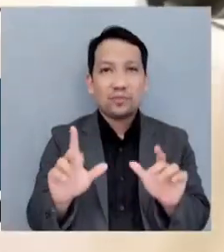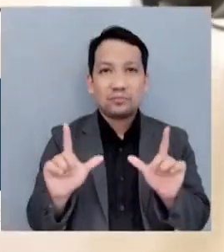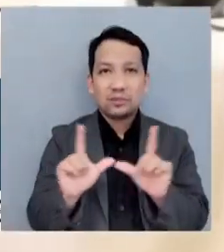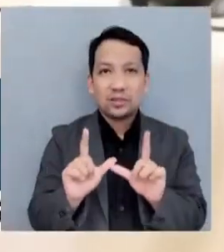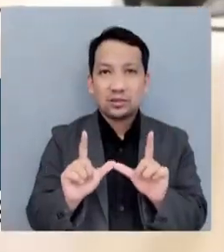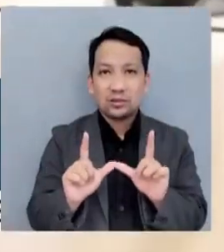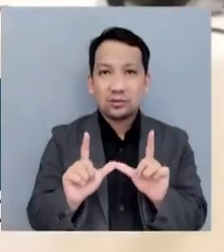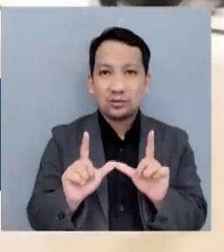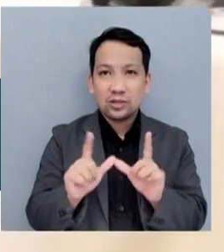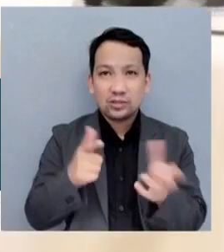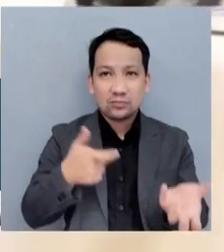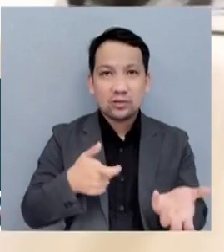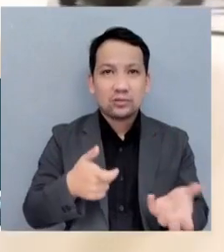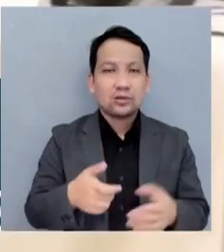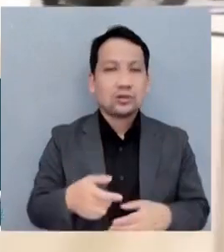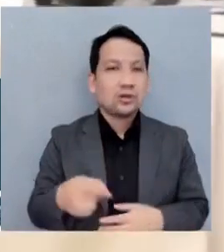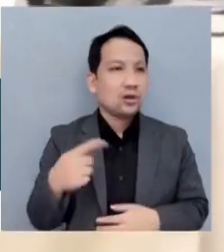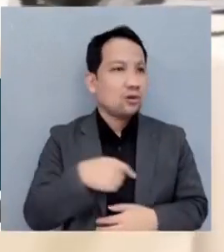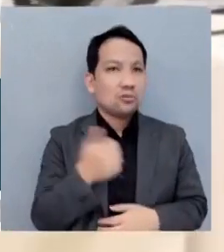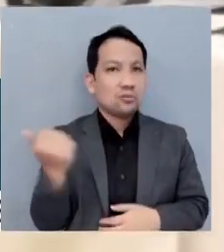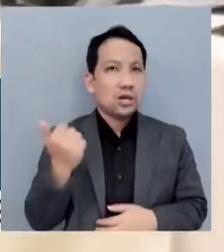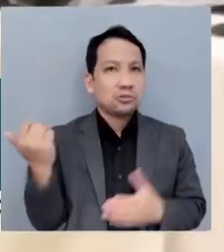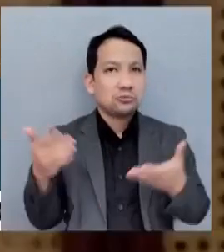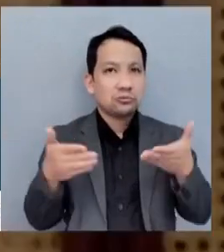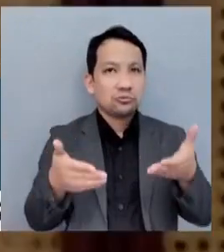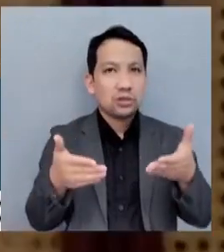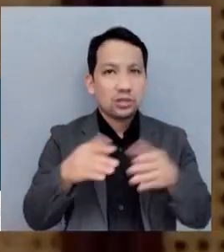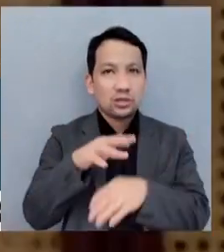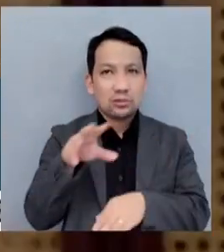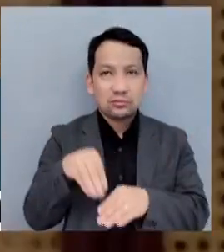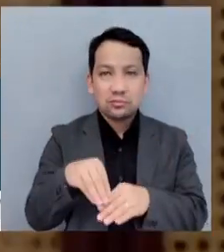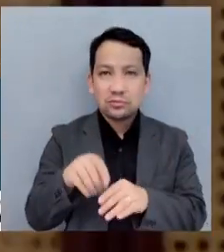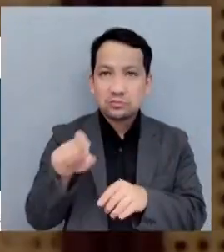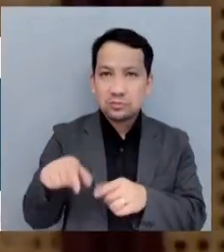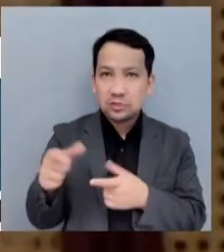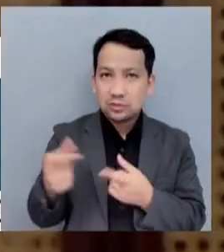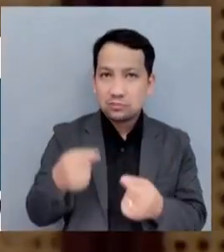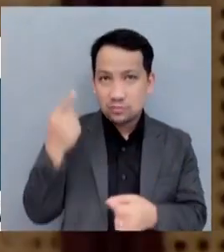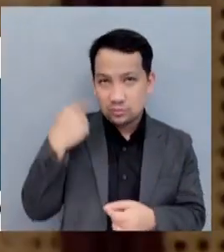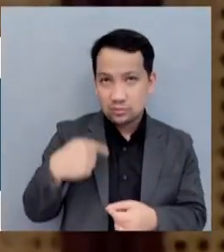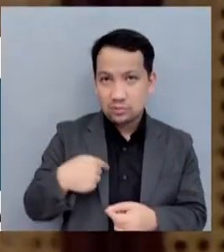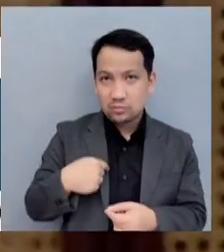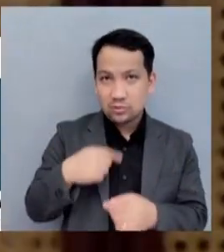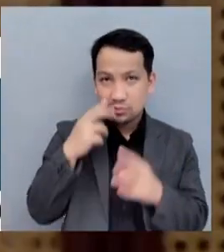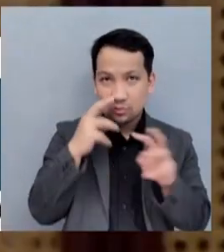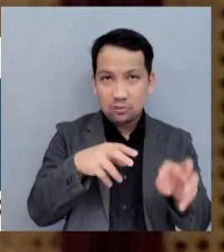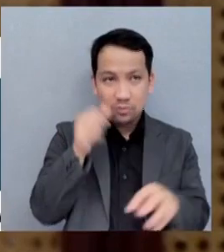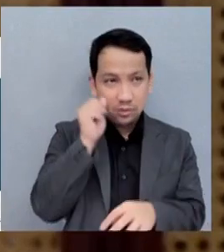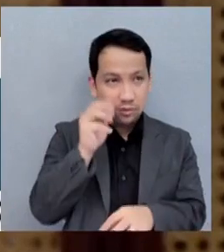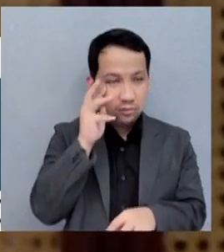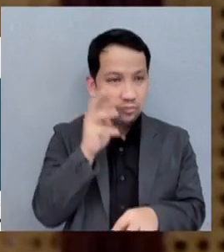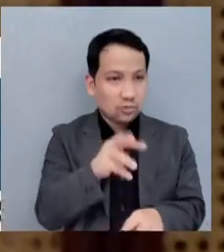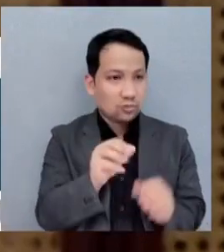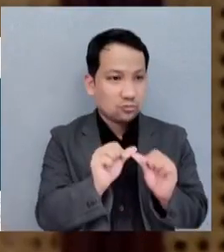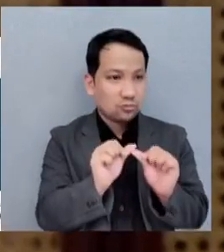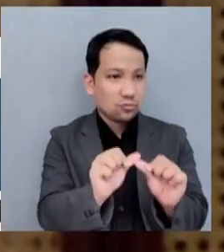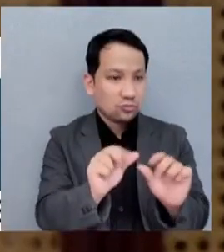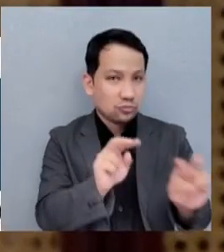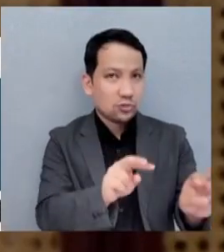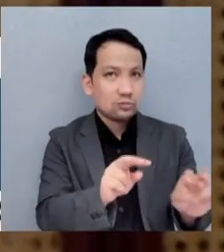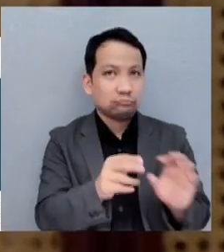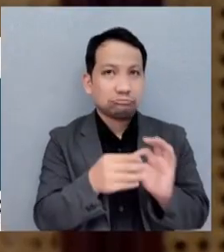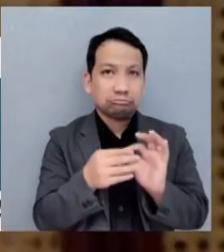There's no other method that I know about that is effective. But for us to be watchful, to conduct continuous